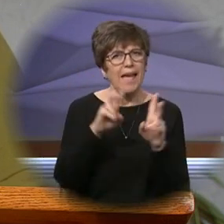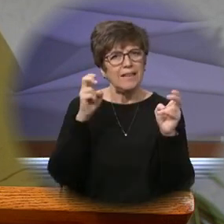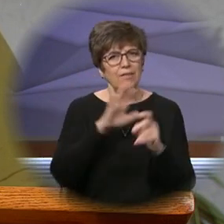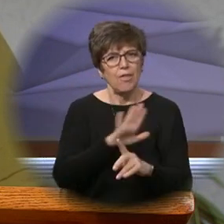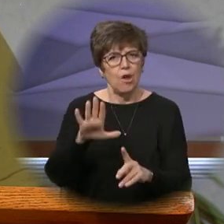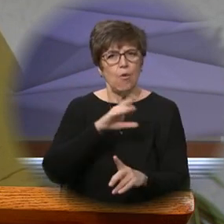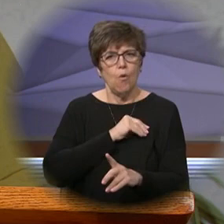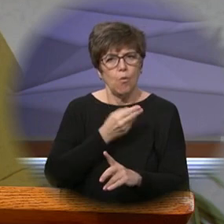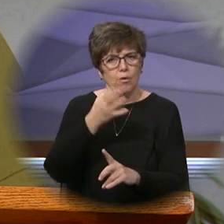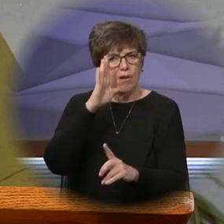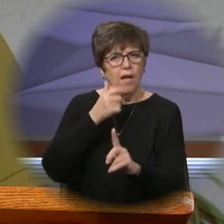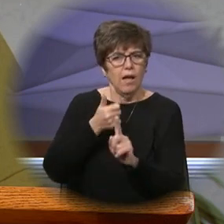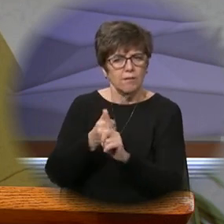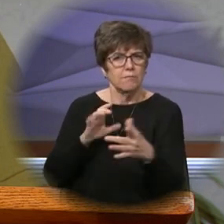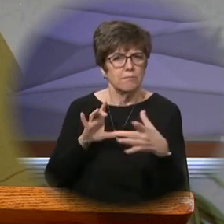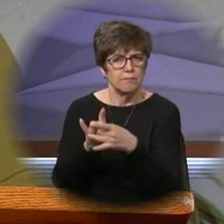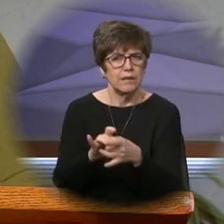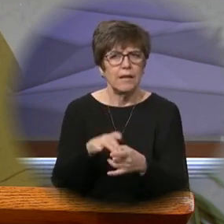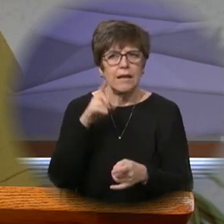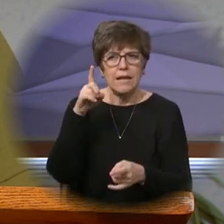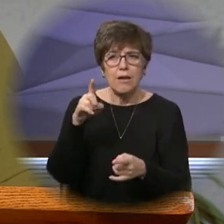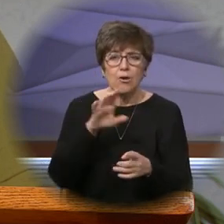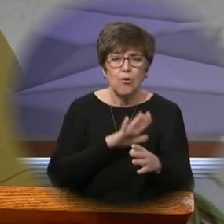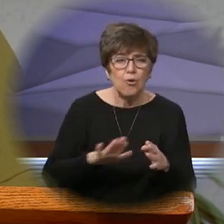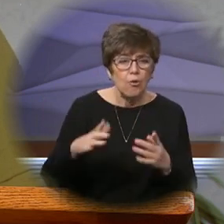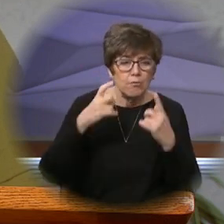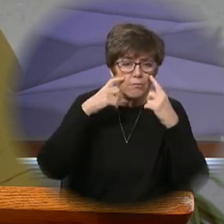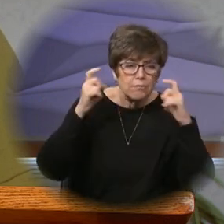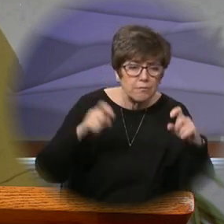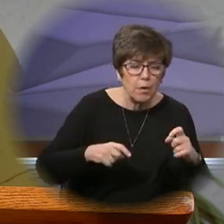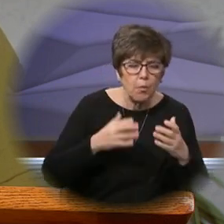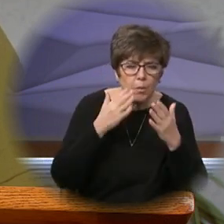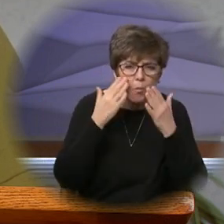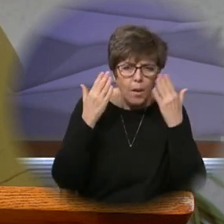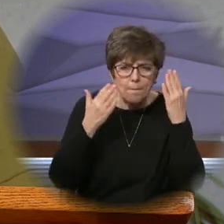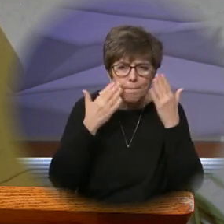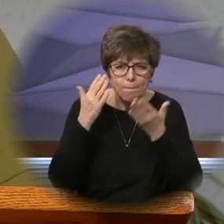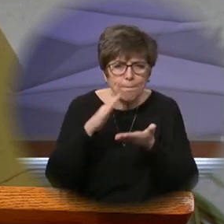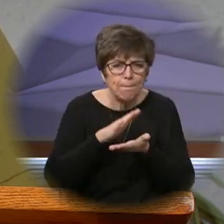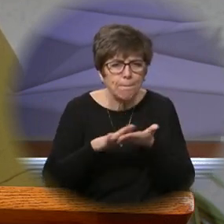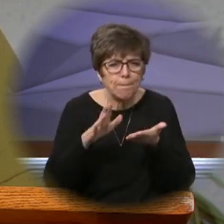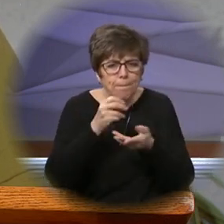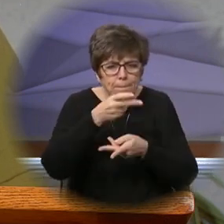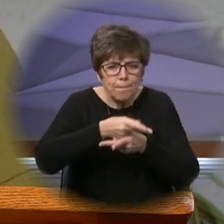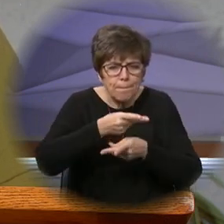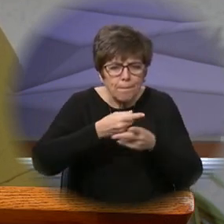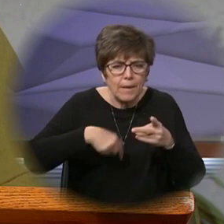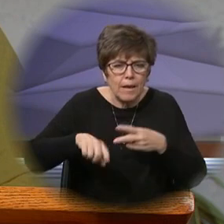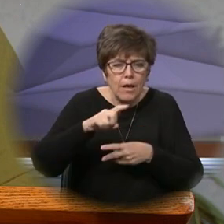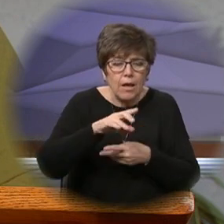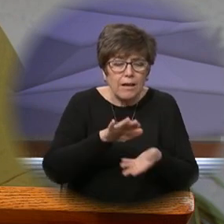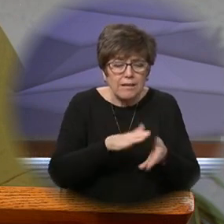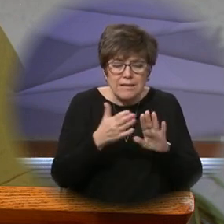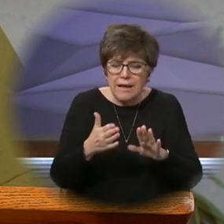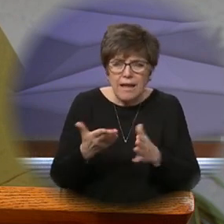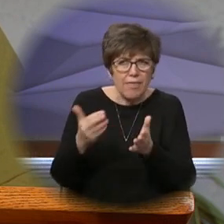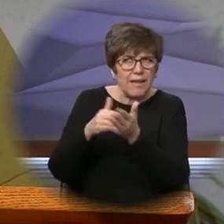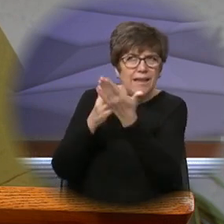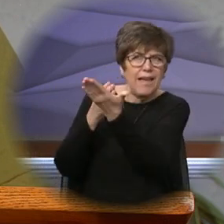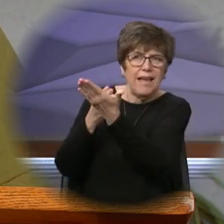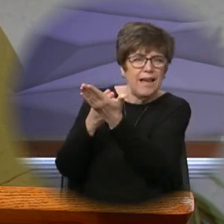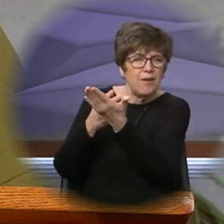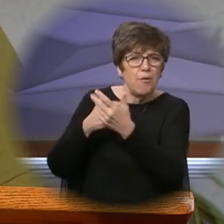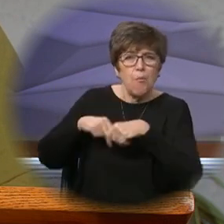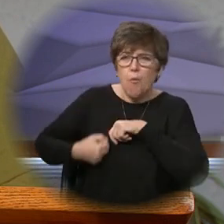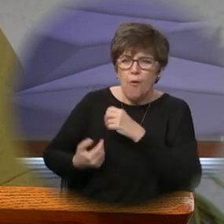God. He will wipe every tear from their eyes, and there shall be no more death or